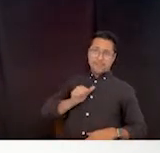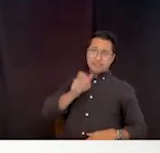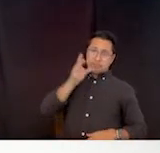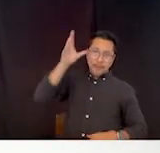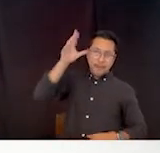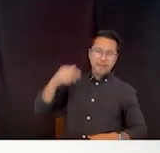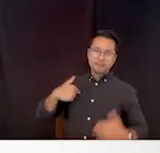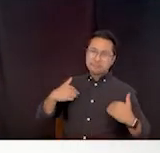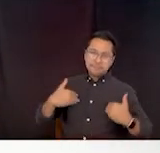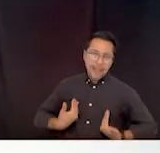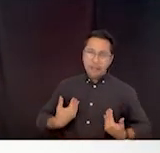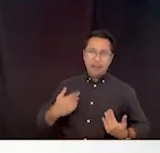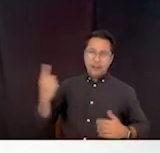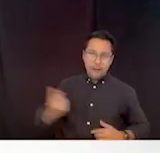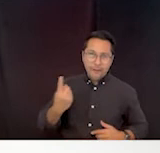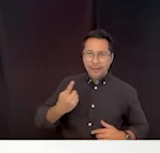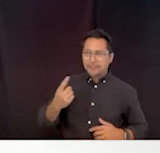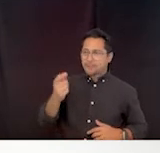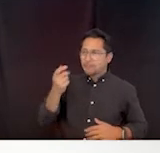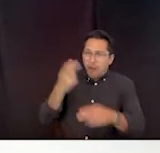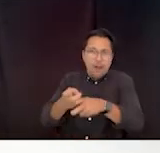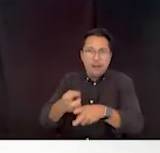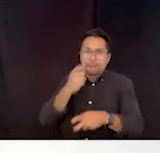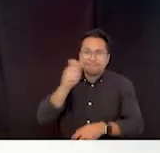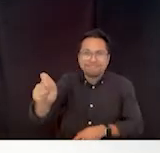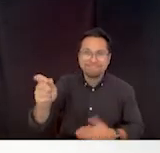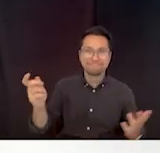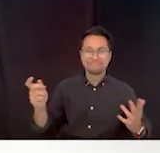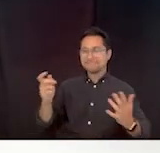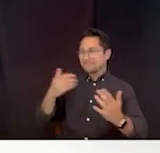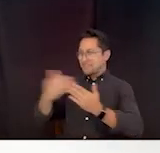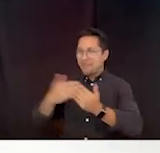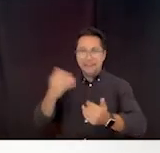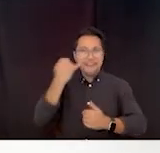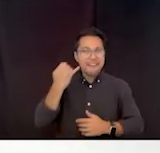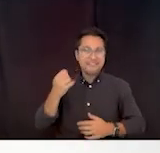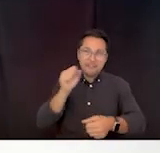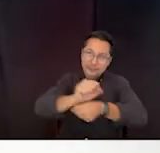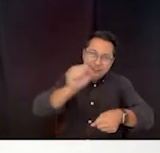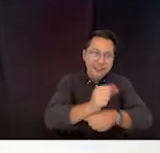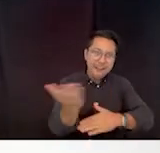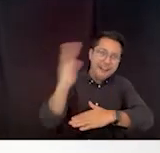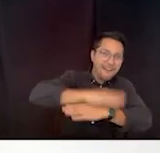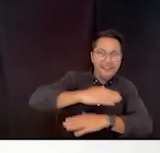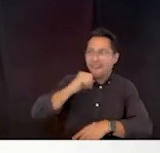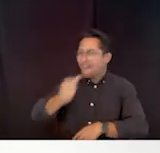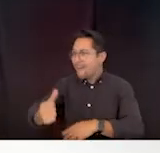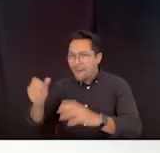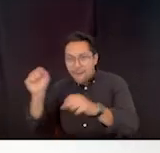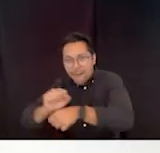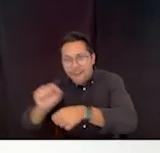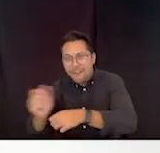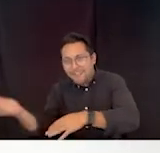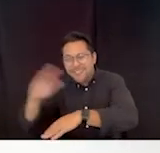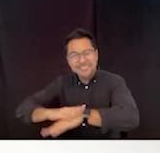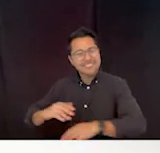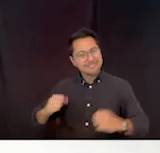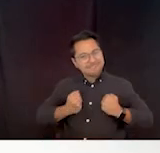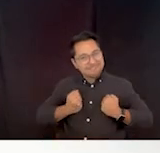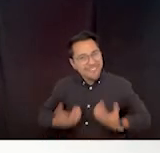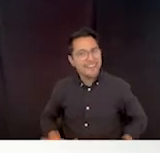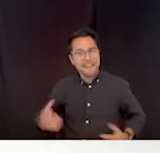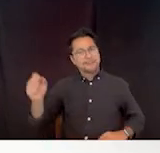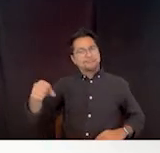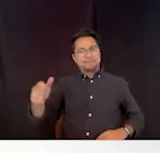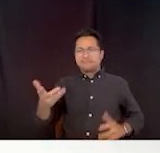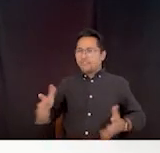the time. Parenting is hard, period, the end, whether you work or not. So it's tiring being a parent. You already